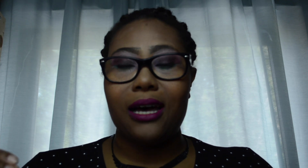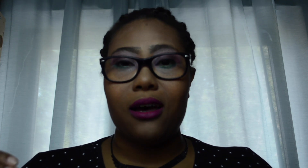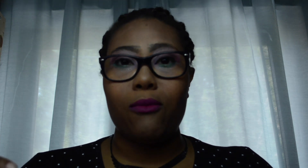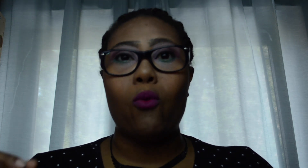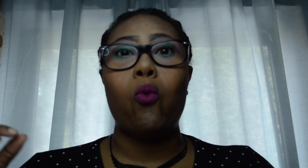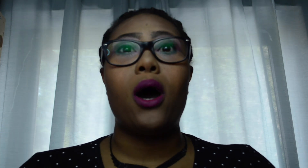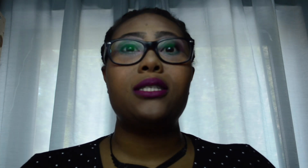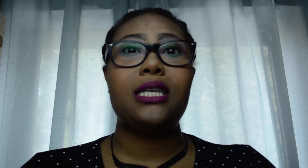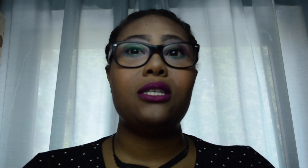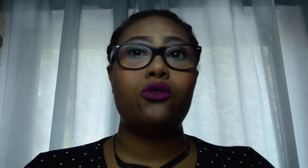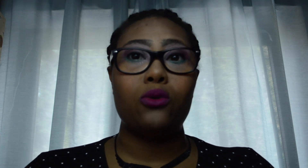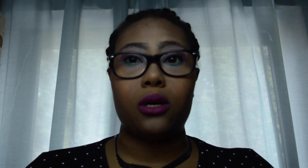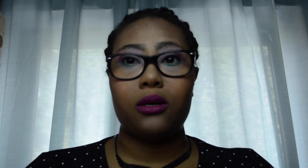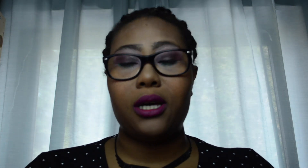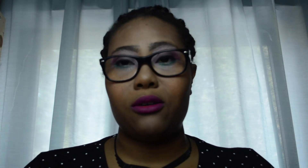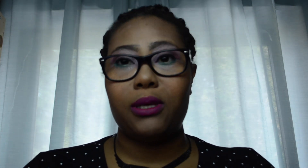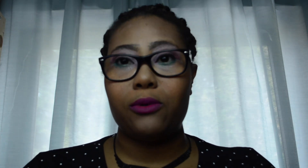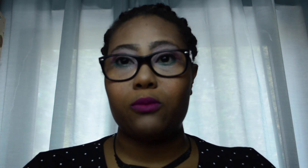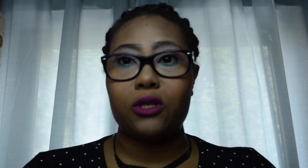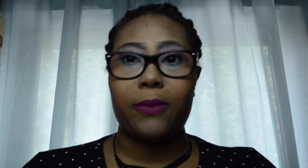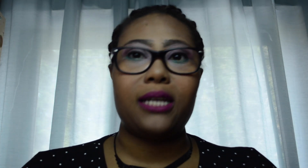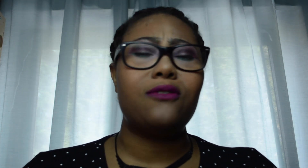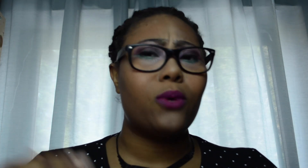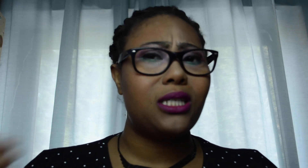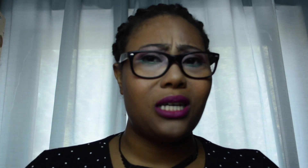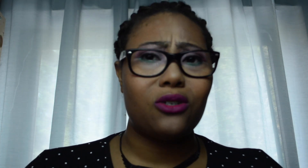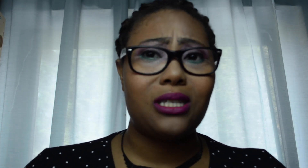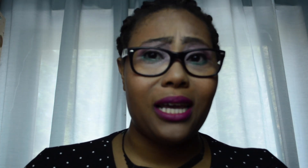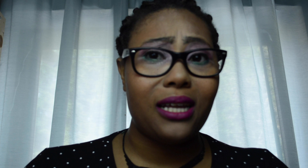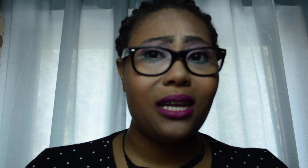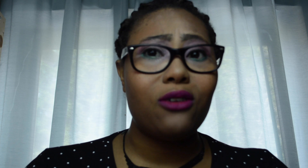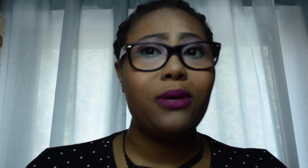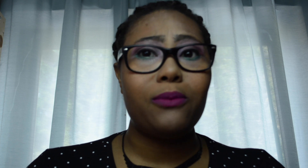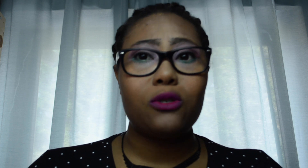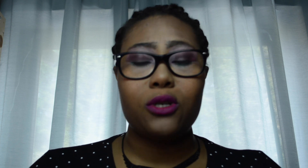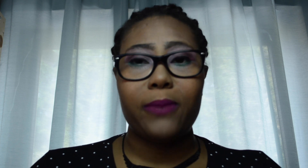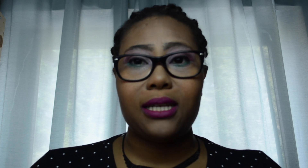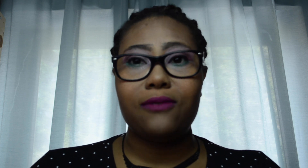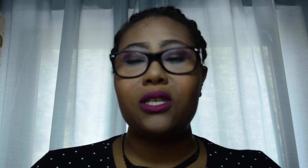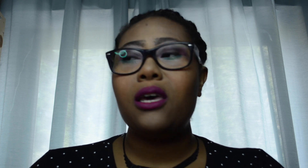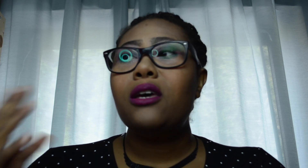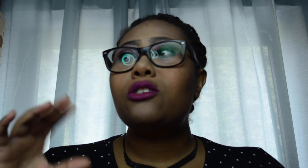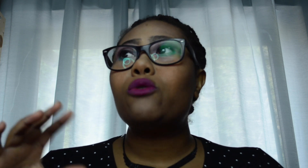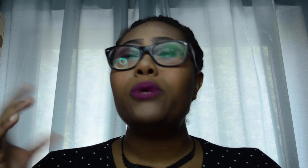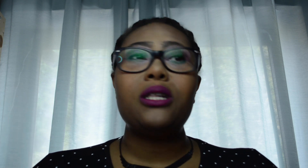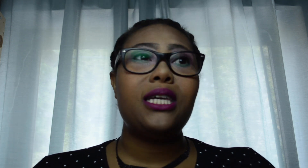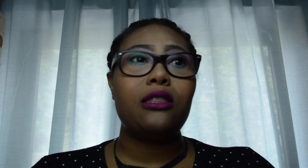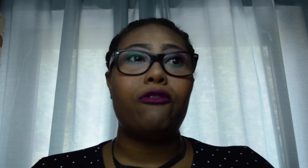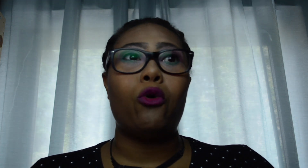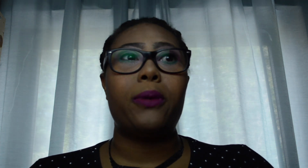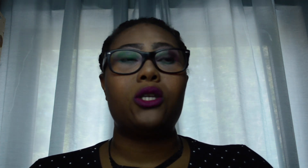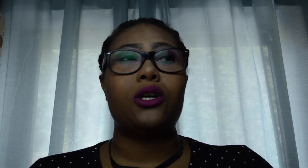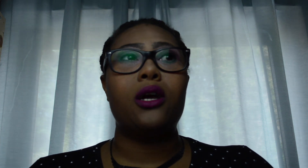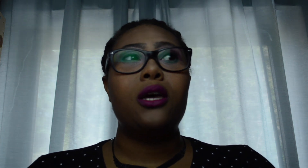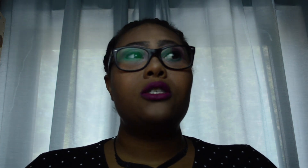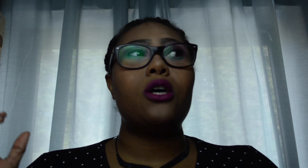and wanting to learn other people's perspectives, wanting to understand other people's perspectives to really get the